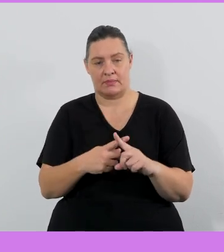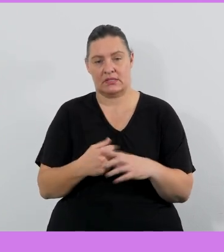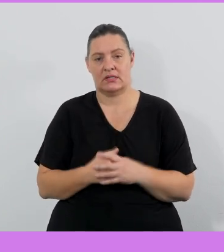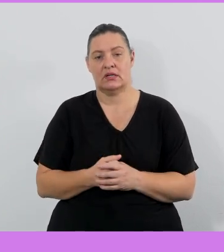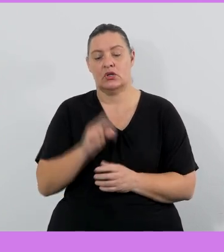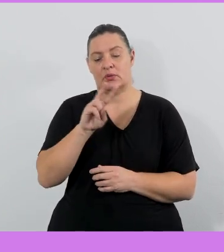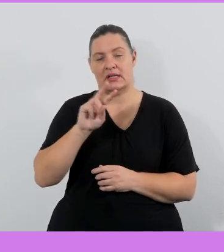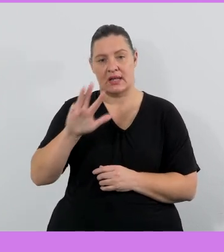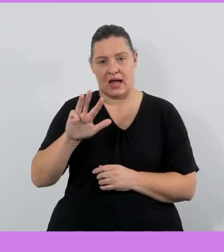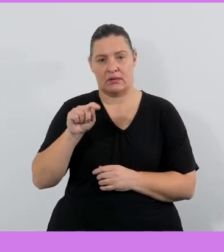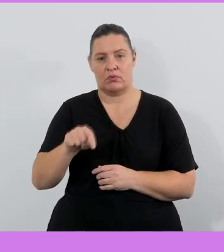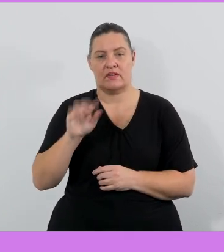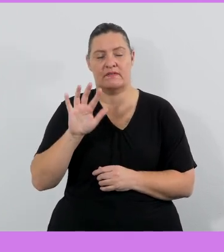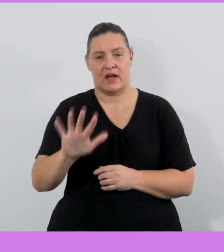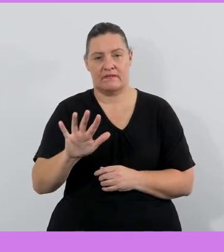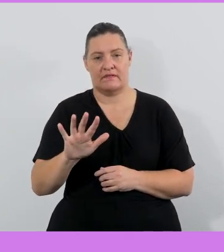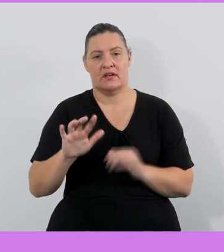by